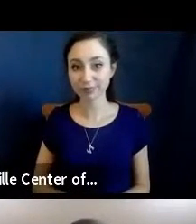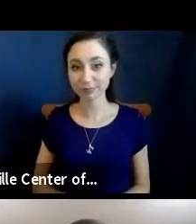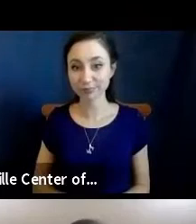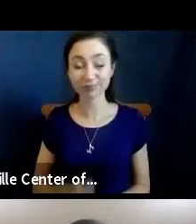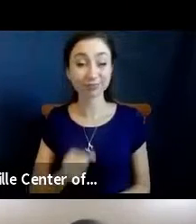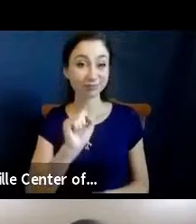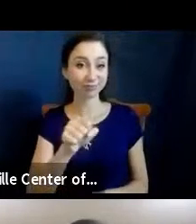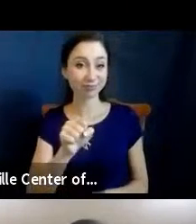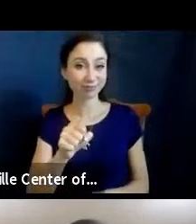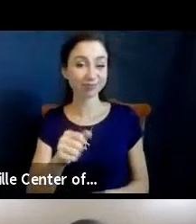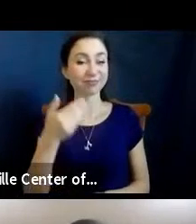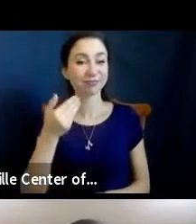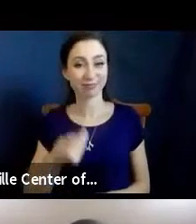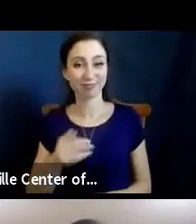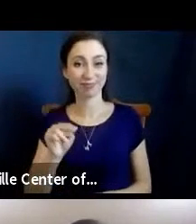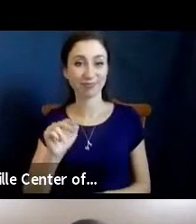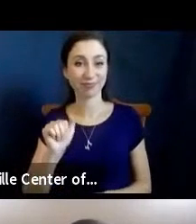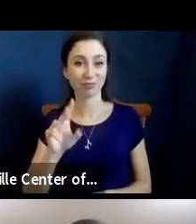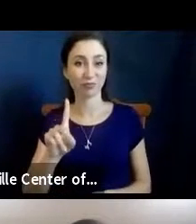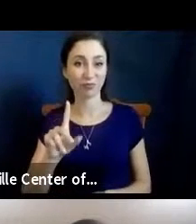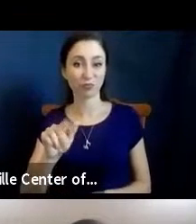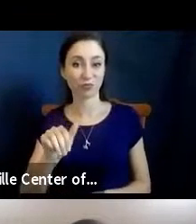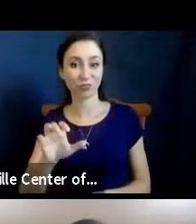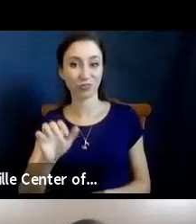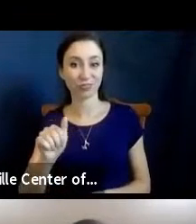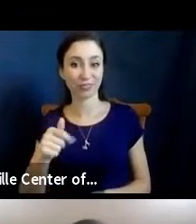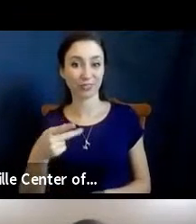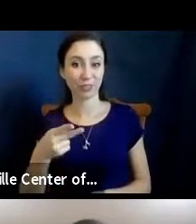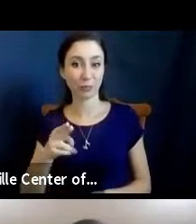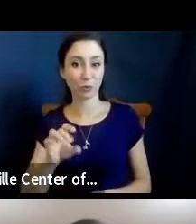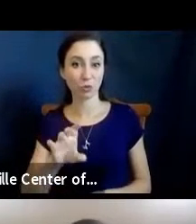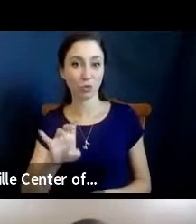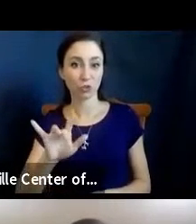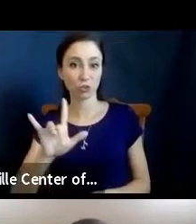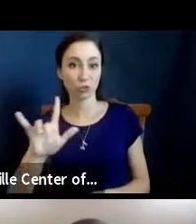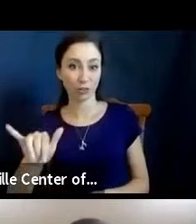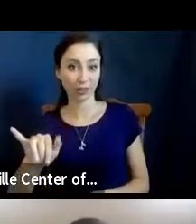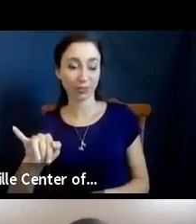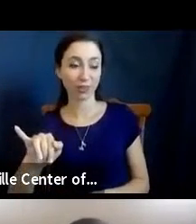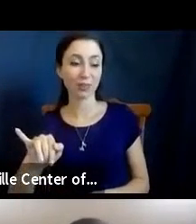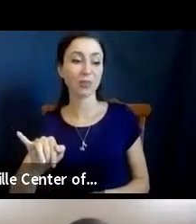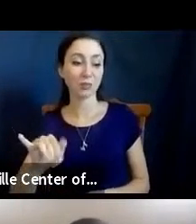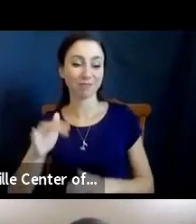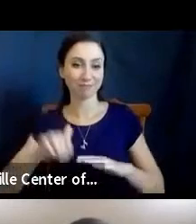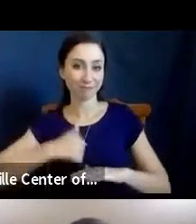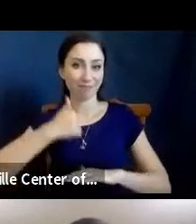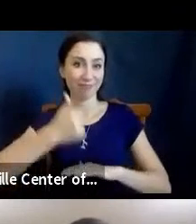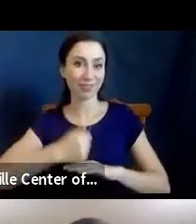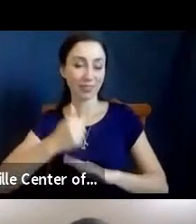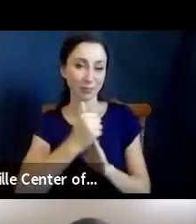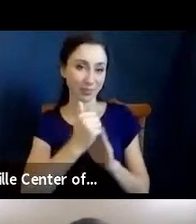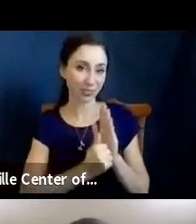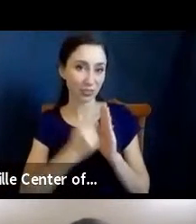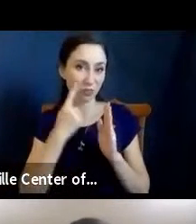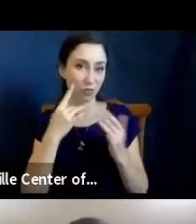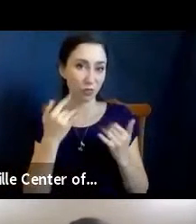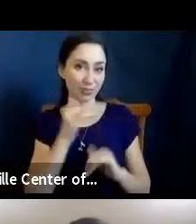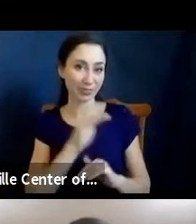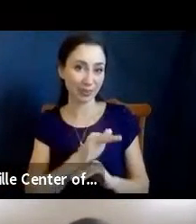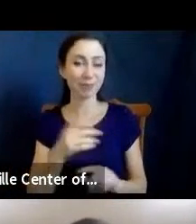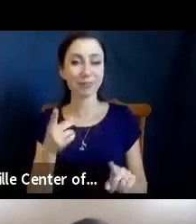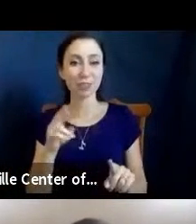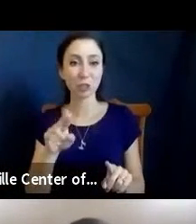Yes, ma'am. This is Narda Capicelli, and we are taking, we are setting the agenda. Dr.